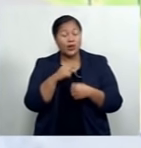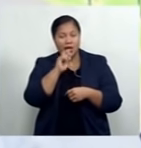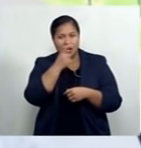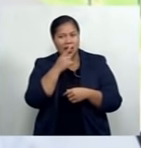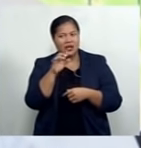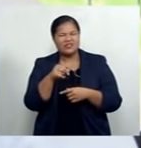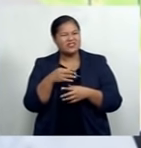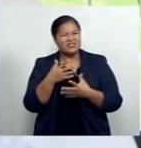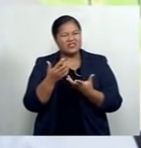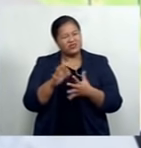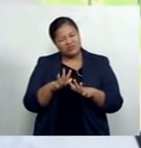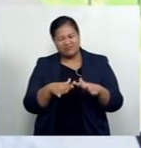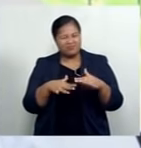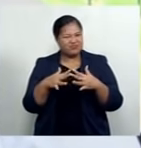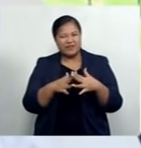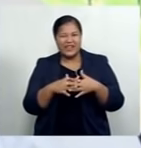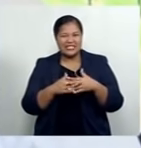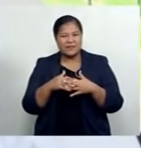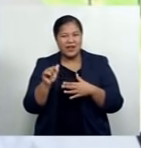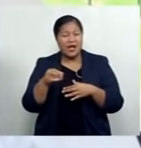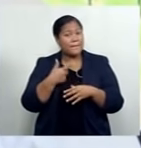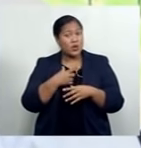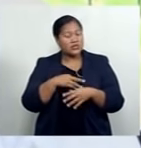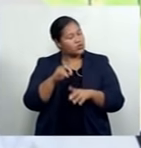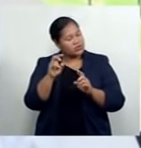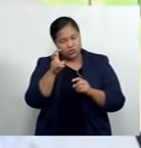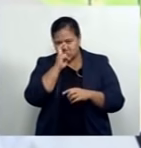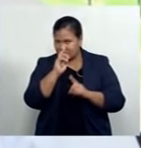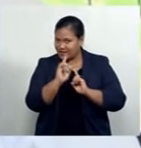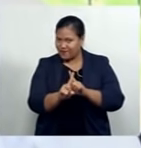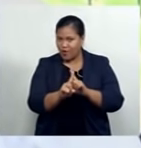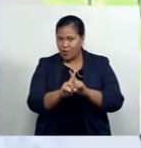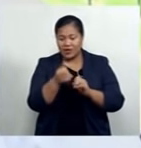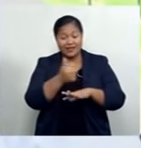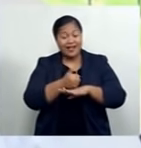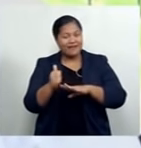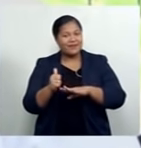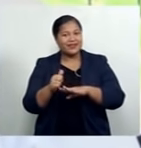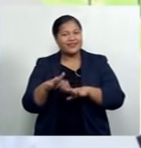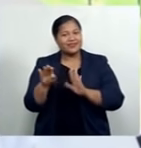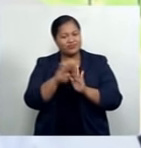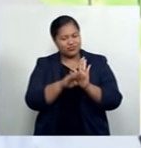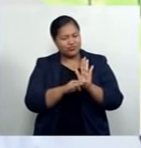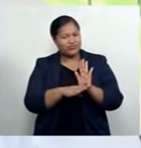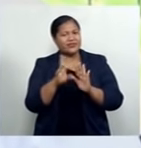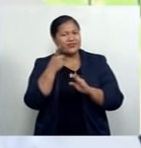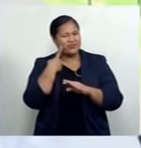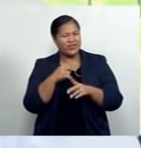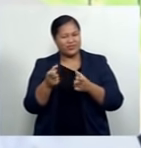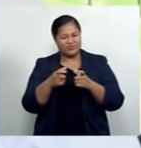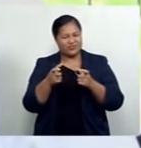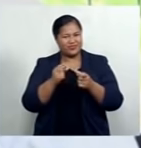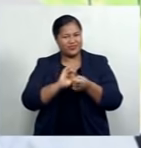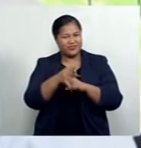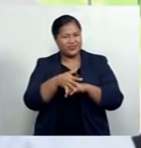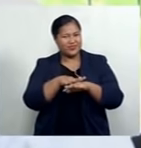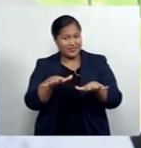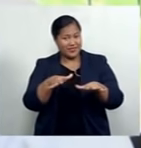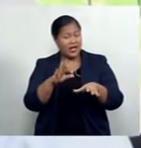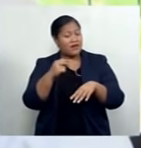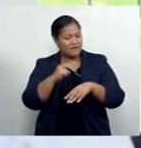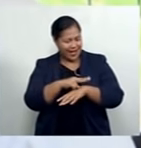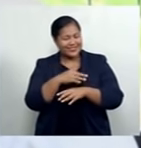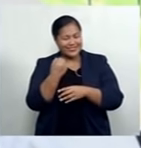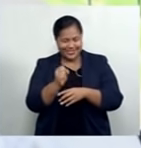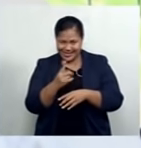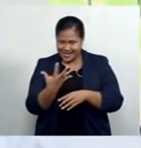too complacent, and we are strictly following the government stance in fighting this pandemic. The virus is still around us, and we will never